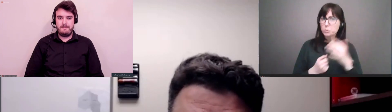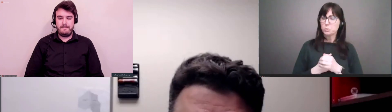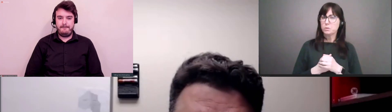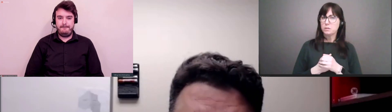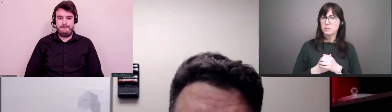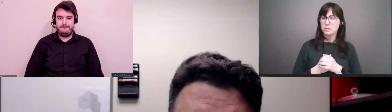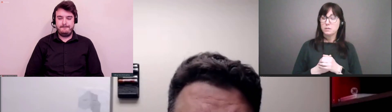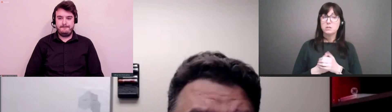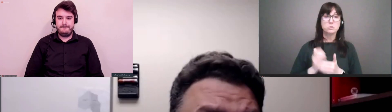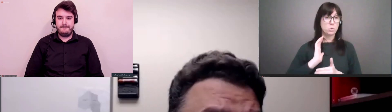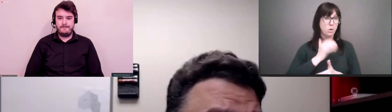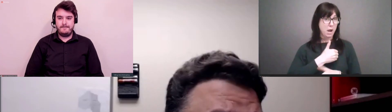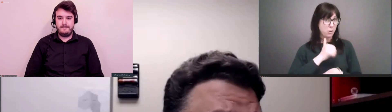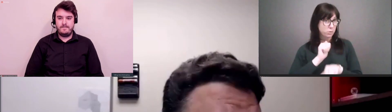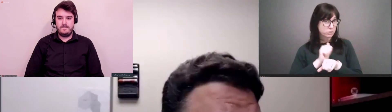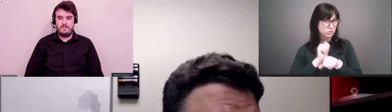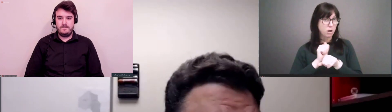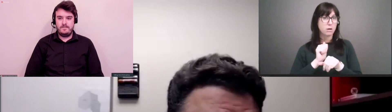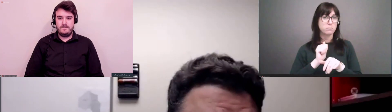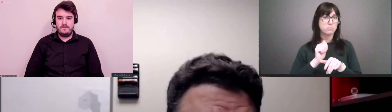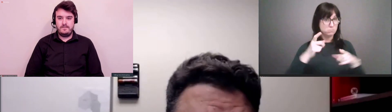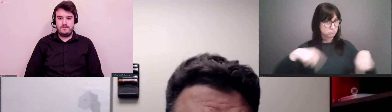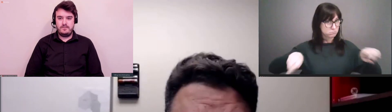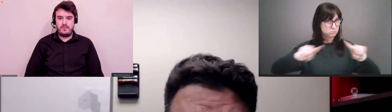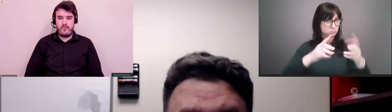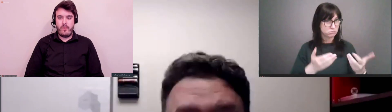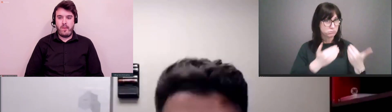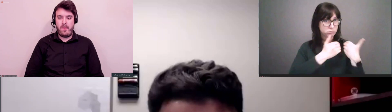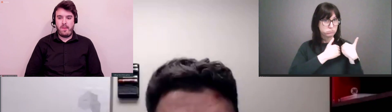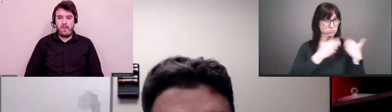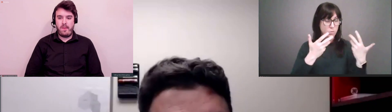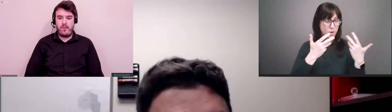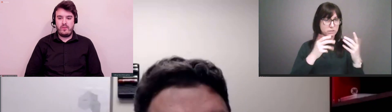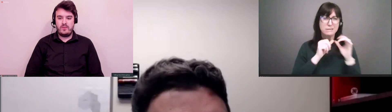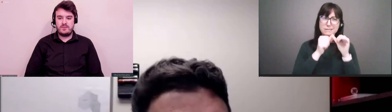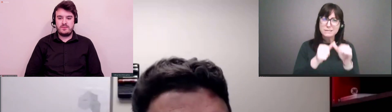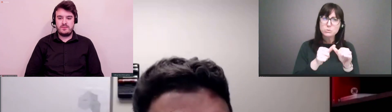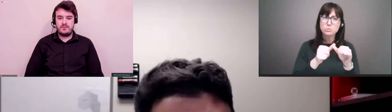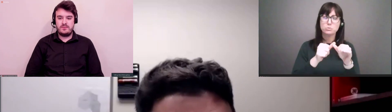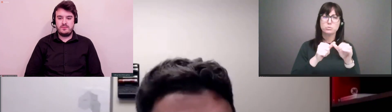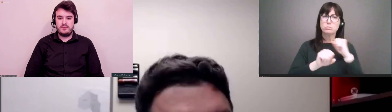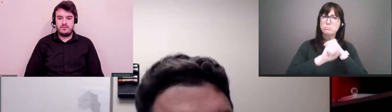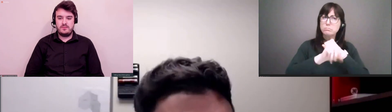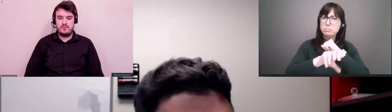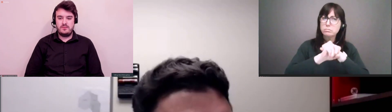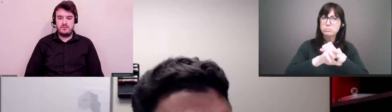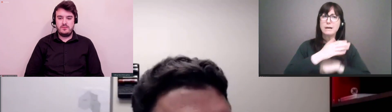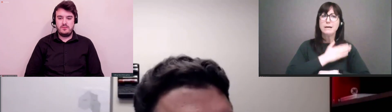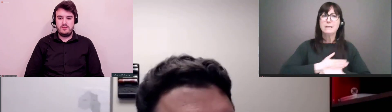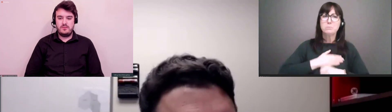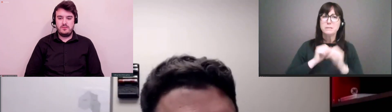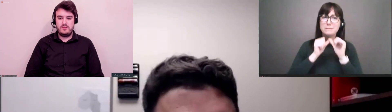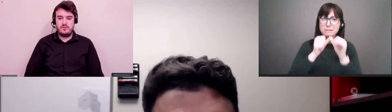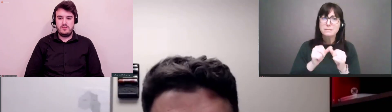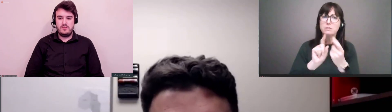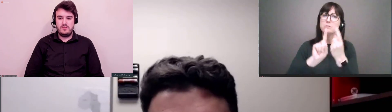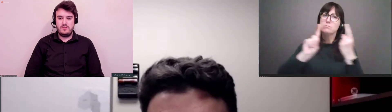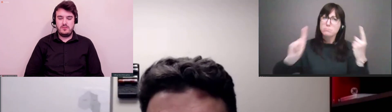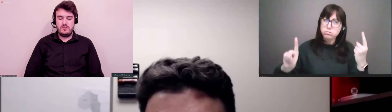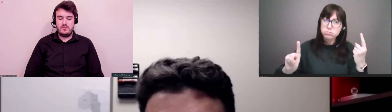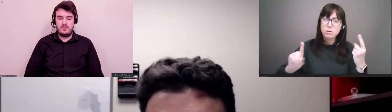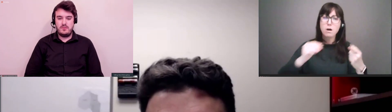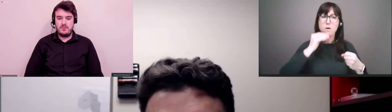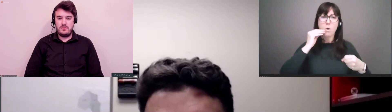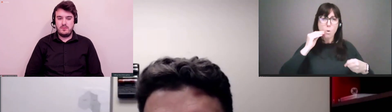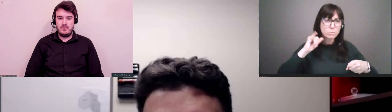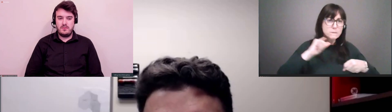of our job, our mutual job, is to continue to communicate, the importance of continuing it and the types of things that you should be doing and not